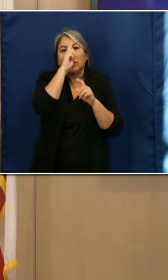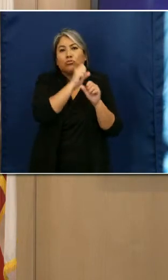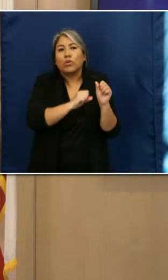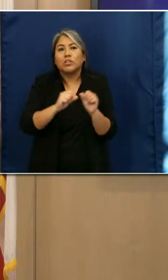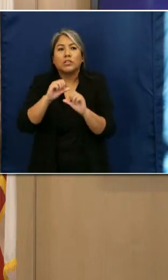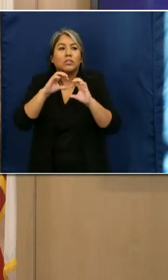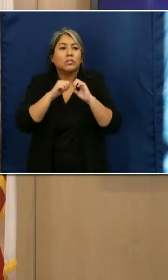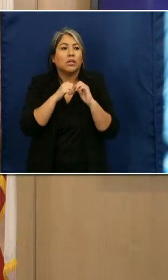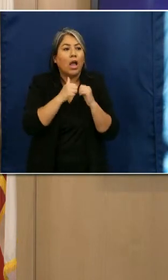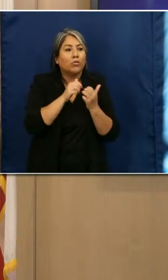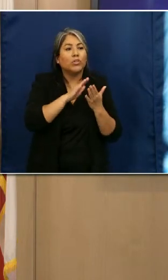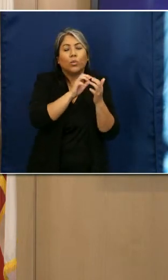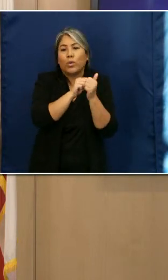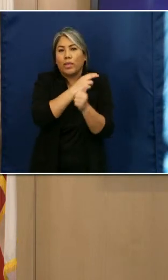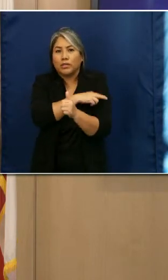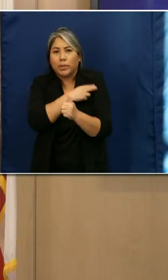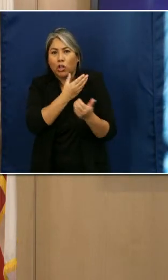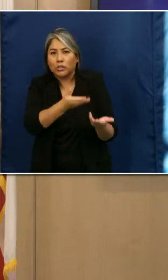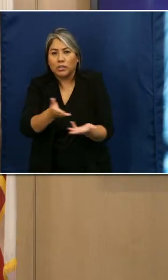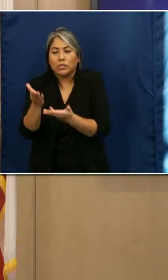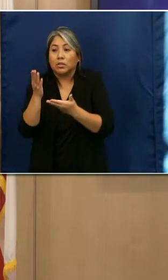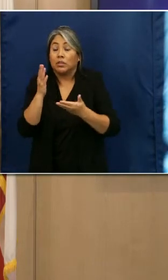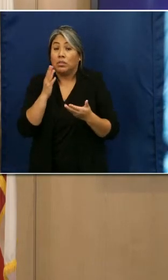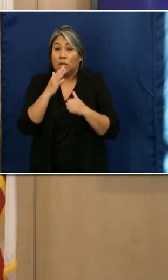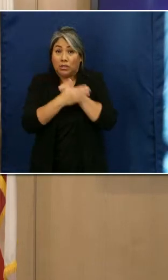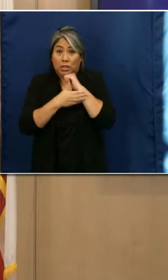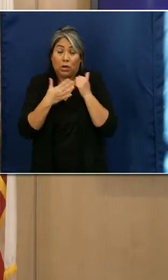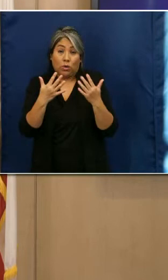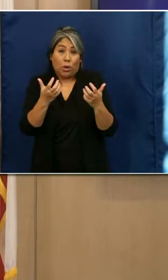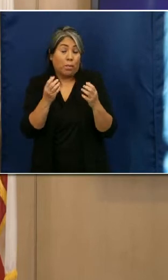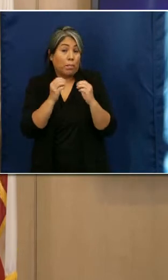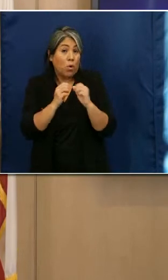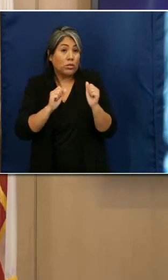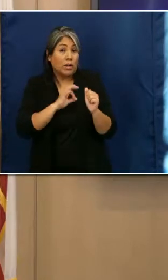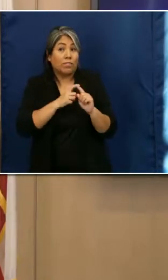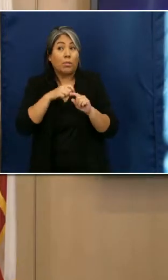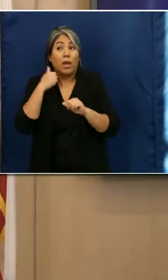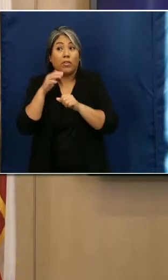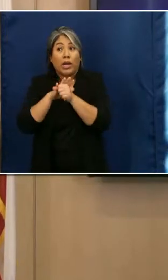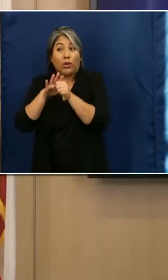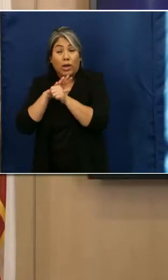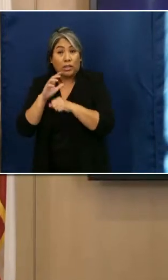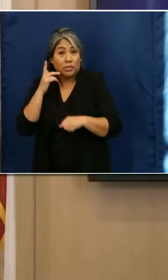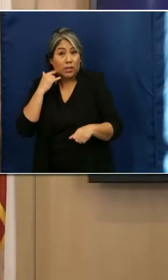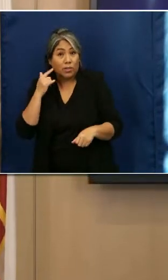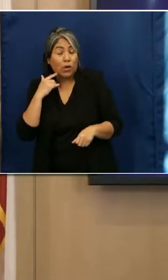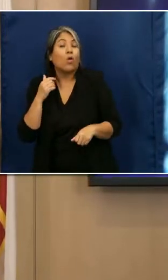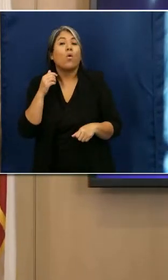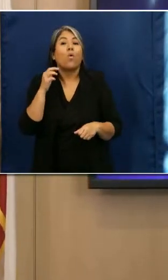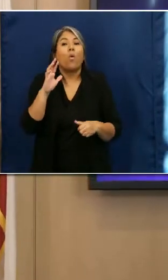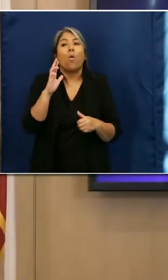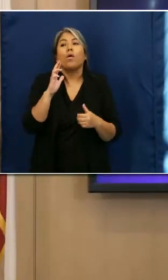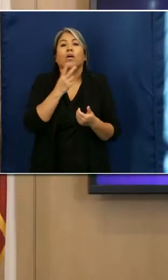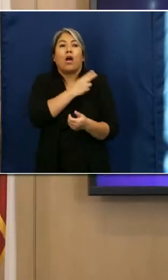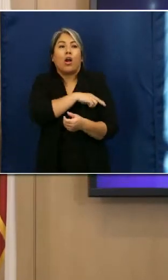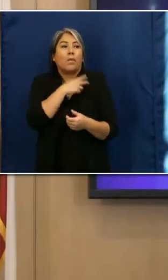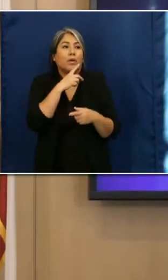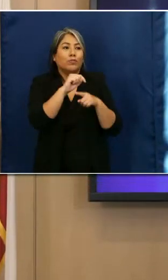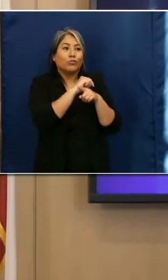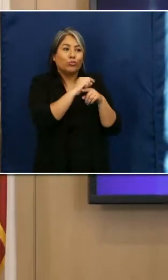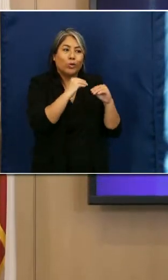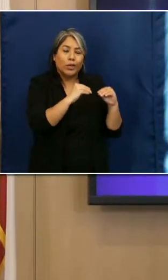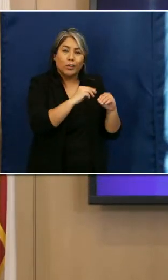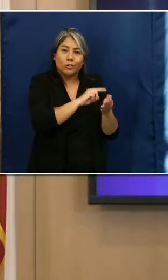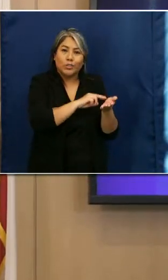with hospitalizations, is the county seeking more staff from other areas in California, or are hospitals training nurses